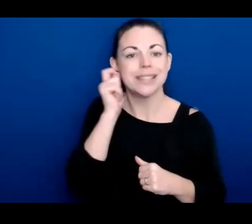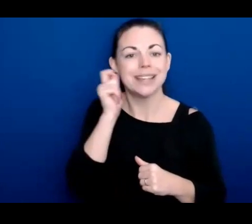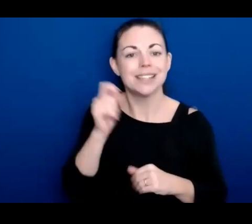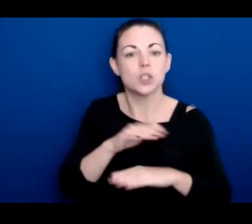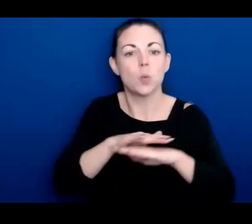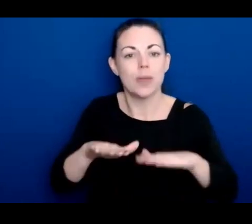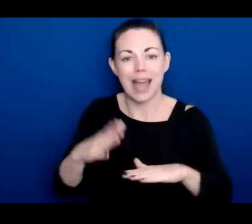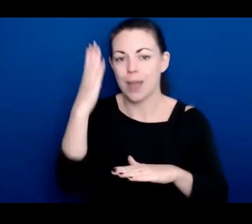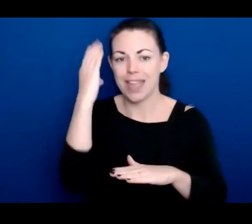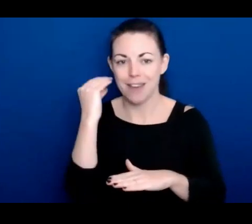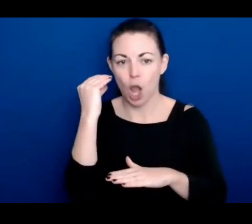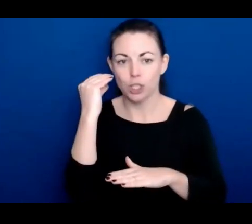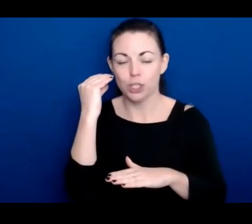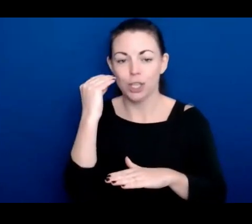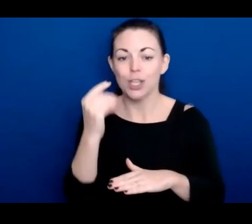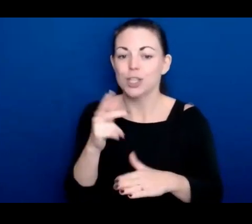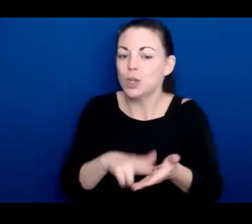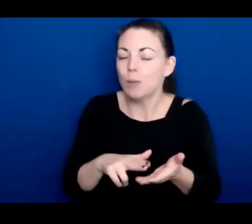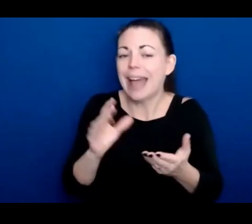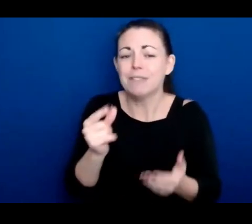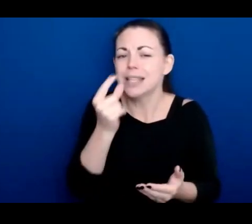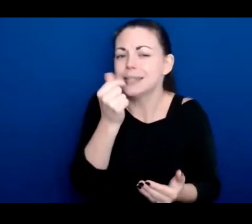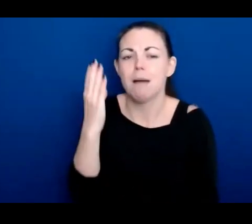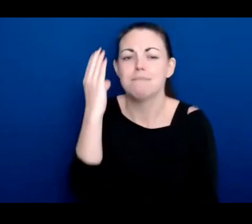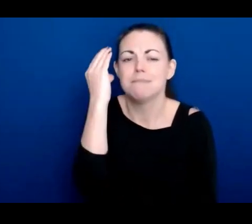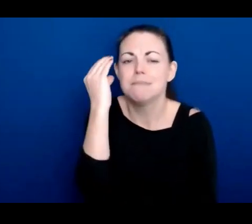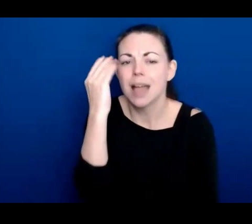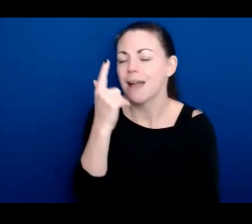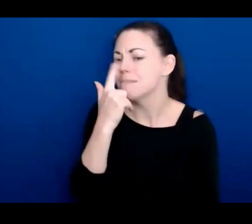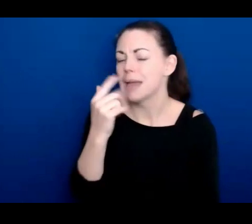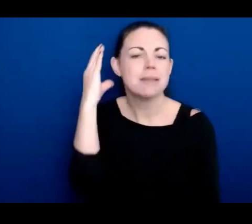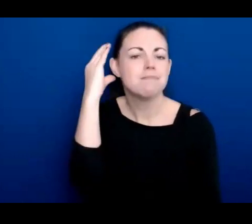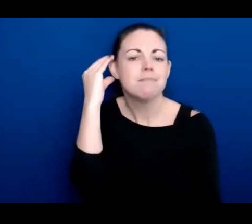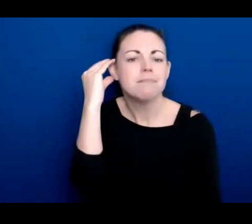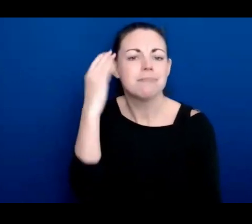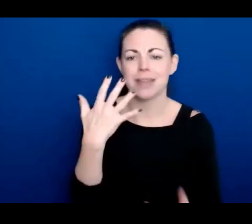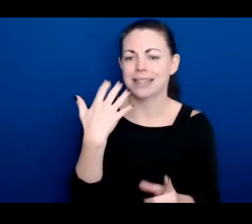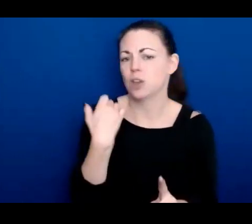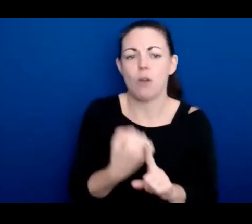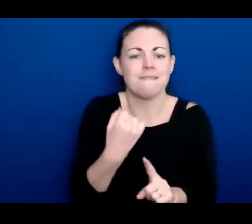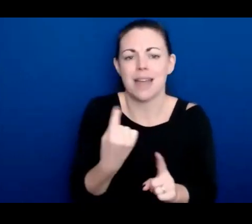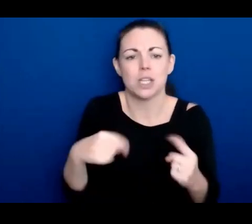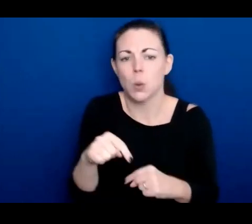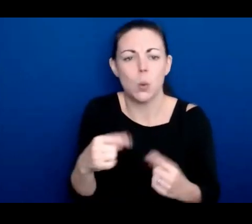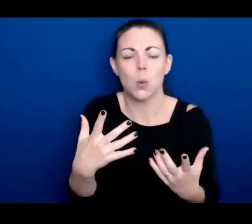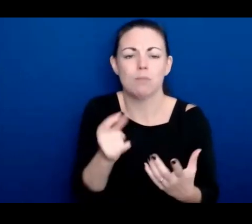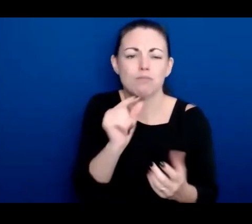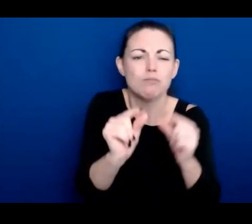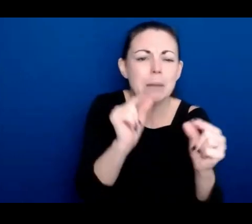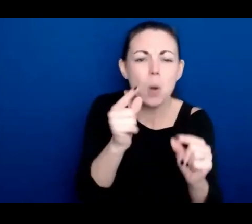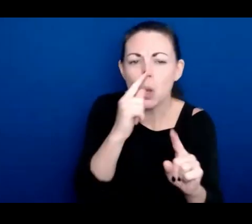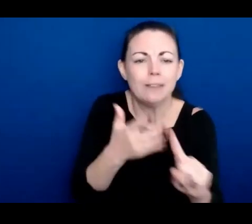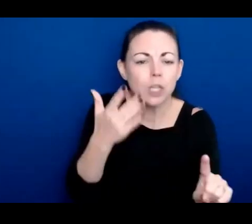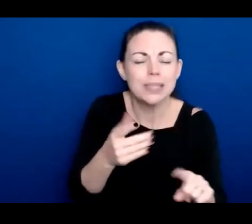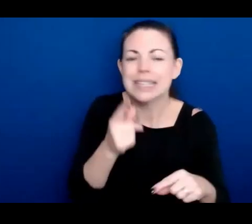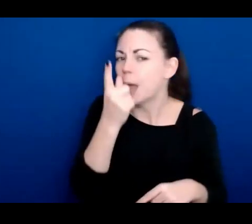hearing loss might not be impacting on your life and your lifestyle, but there's probably going to be some tinnitus there,